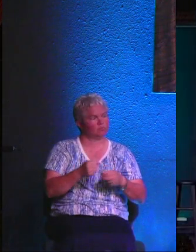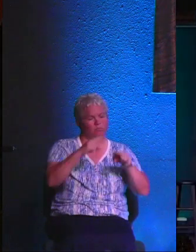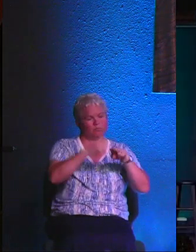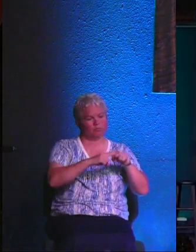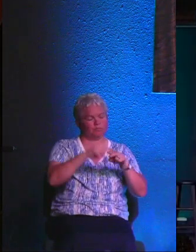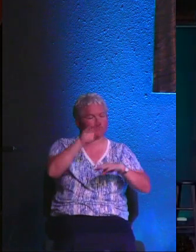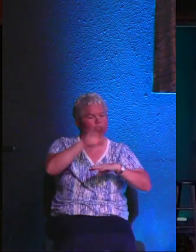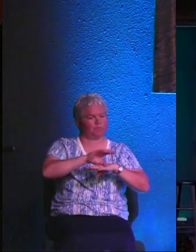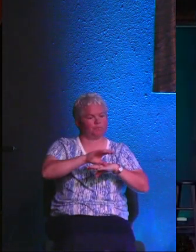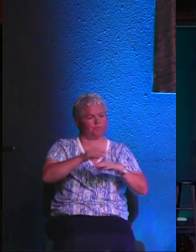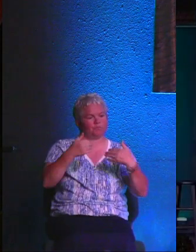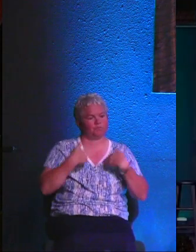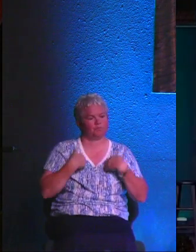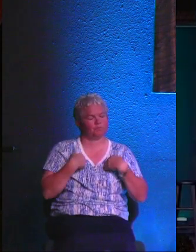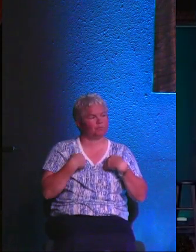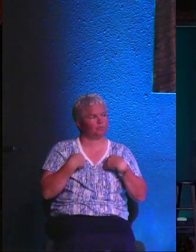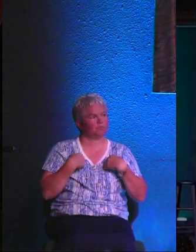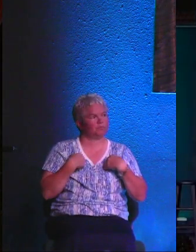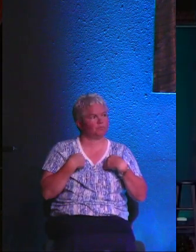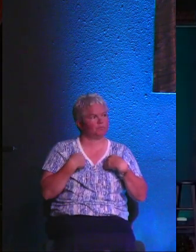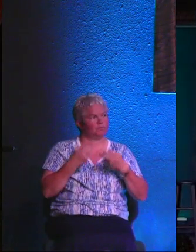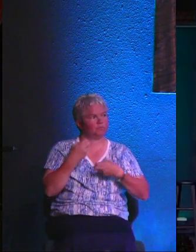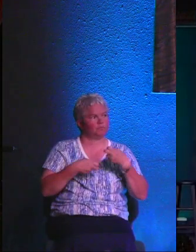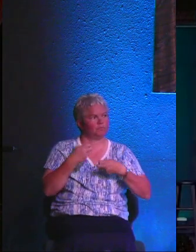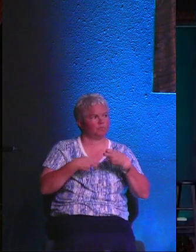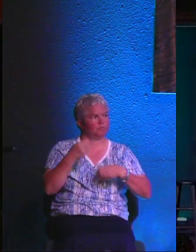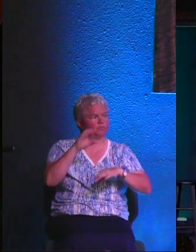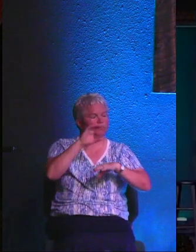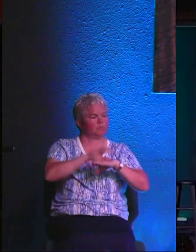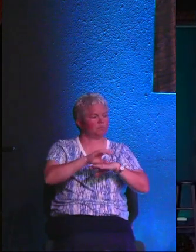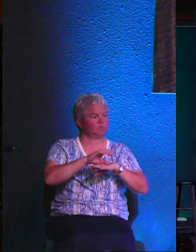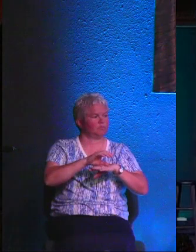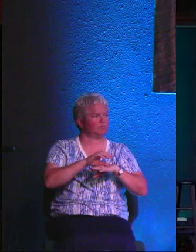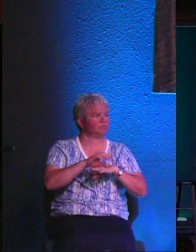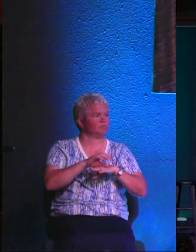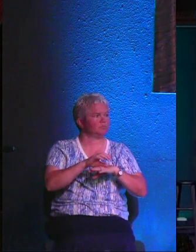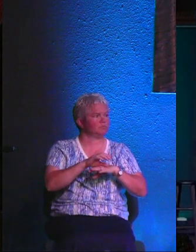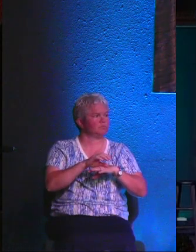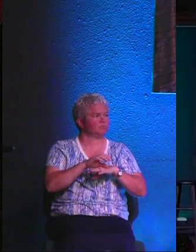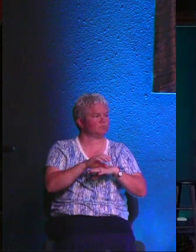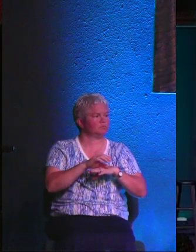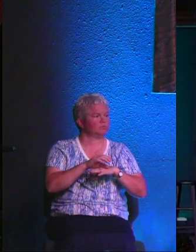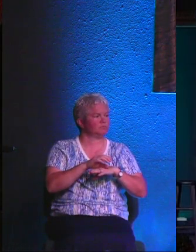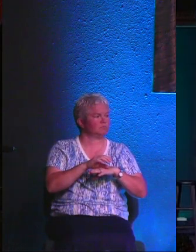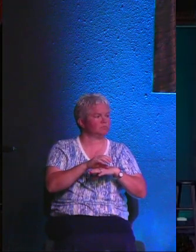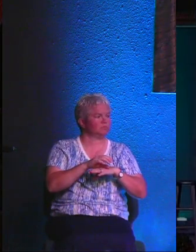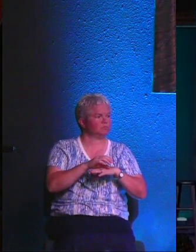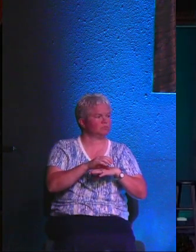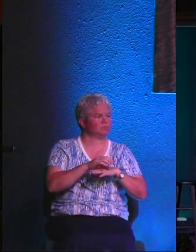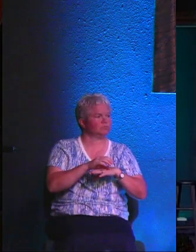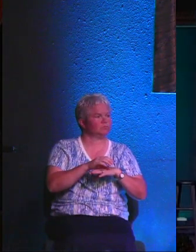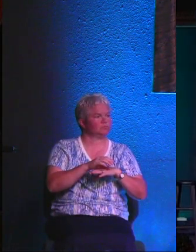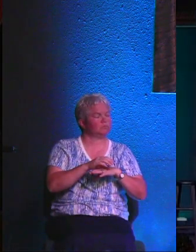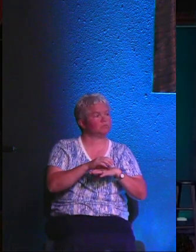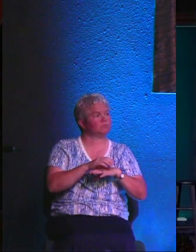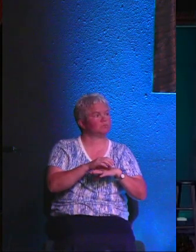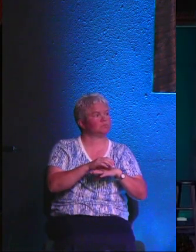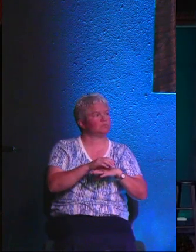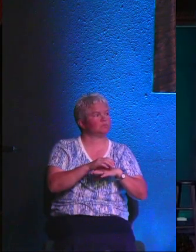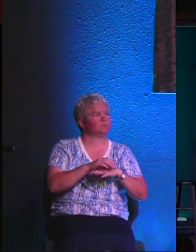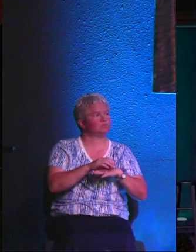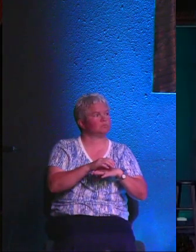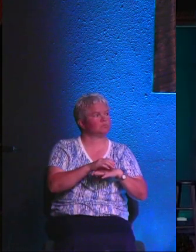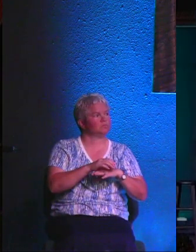sit in this church today that have that same mask, because we're in church. Got to be all together, right? You don't have to, by the way.